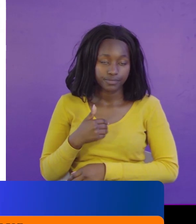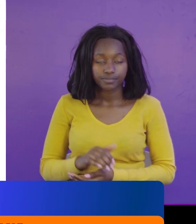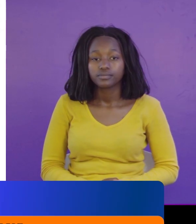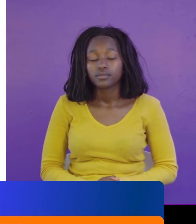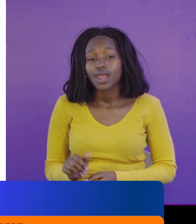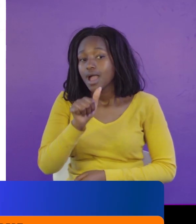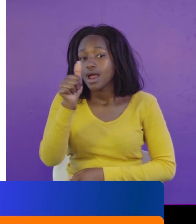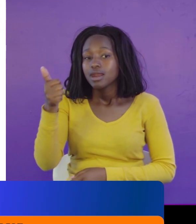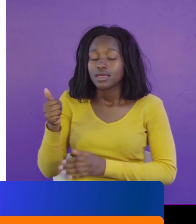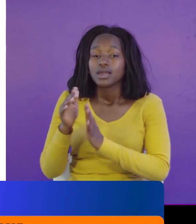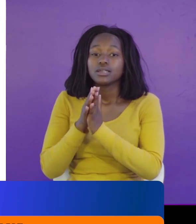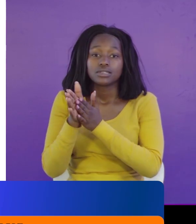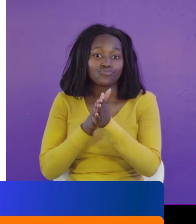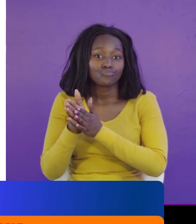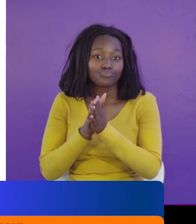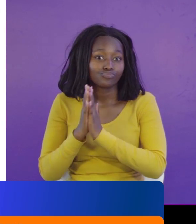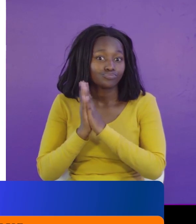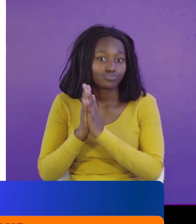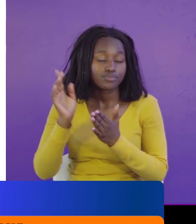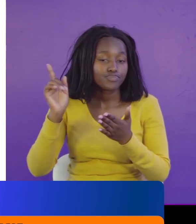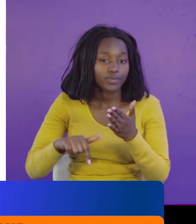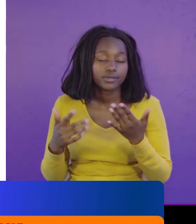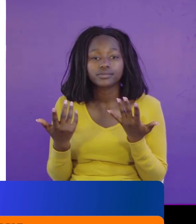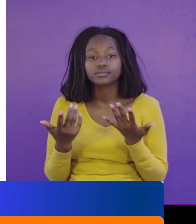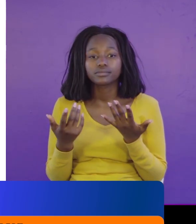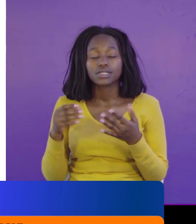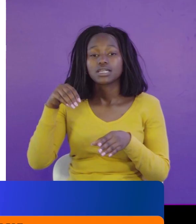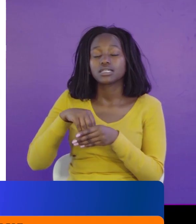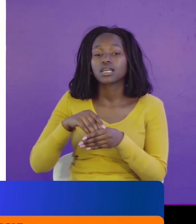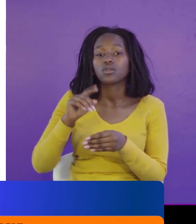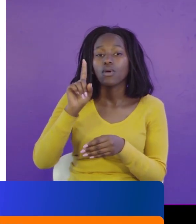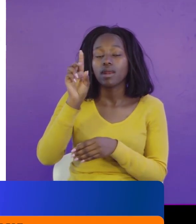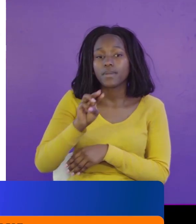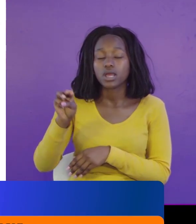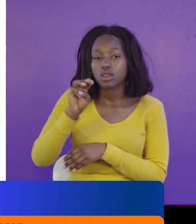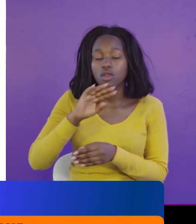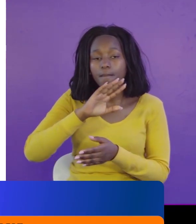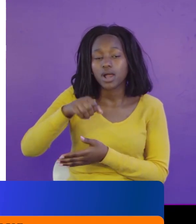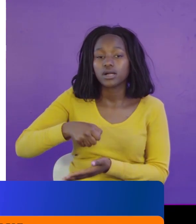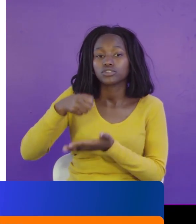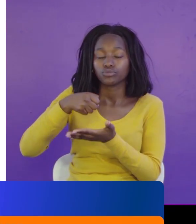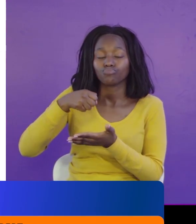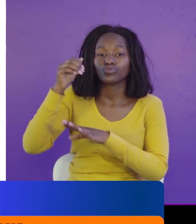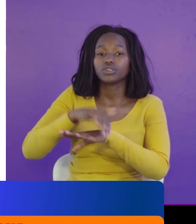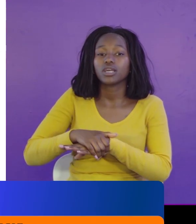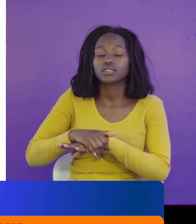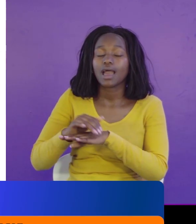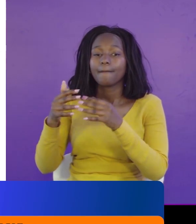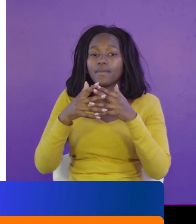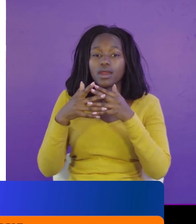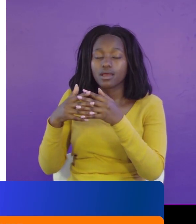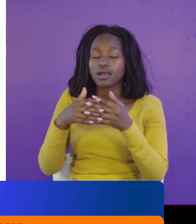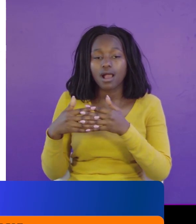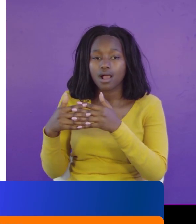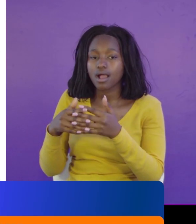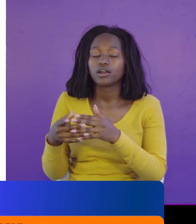interesting particular piece on the Daily Nation reads, inside 1 billion budget to woo the US ahead of the polls. That is the